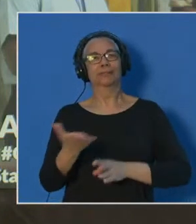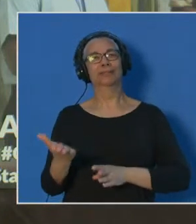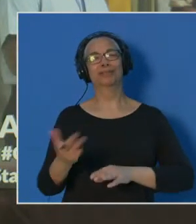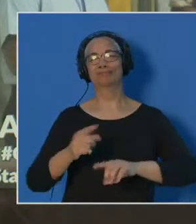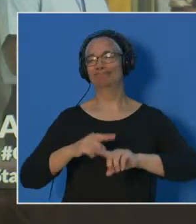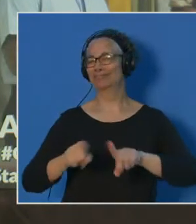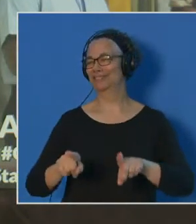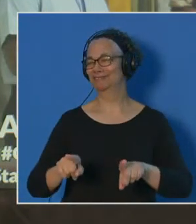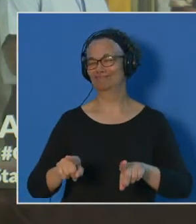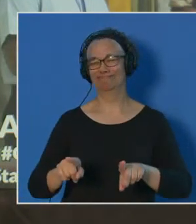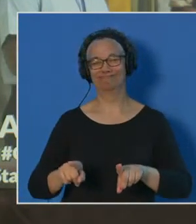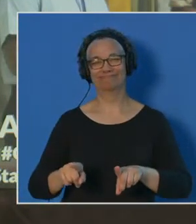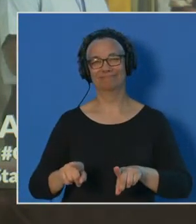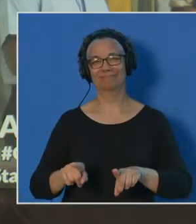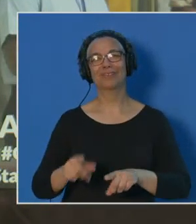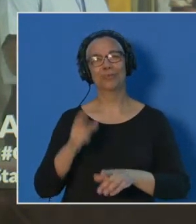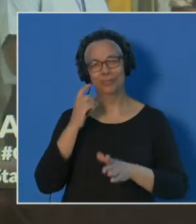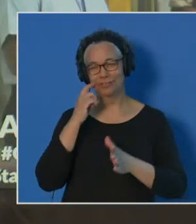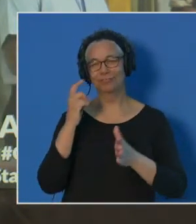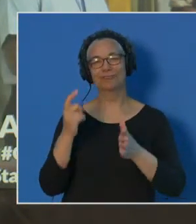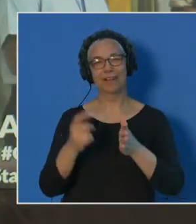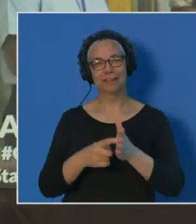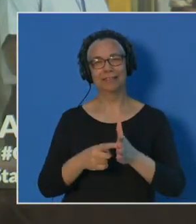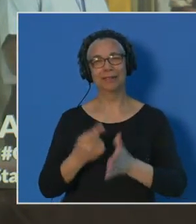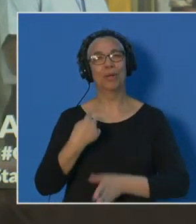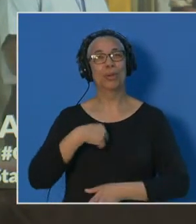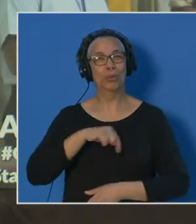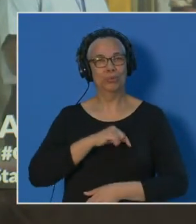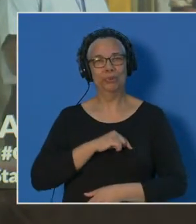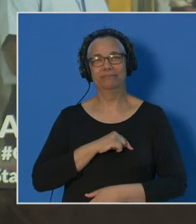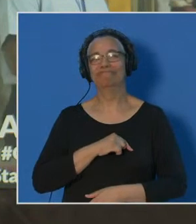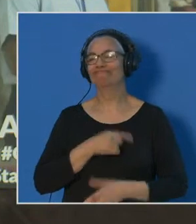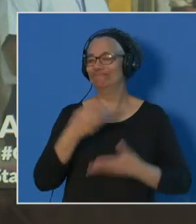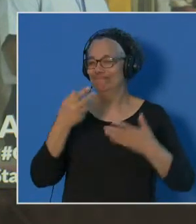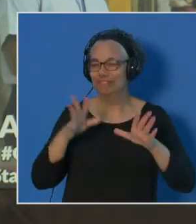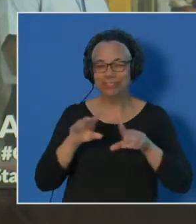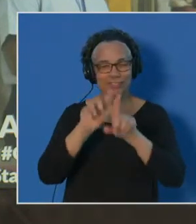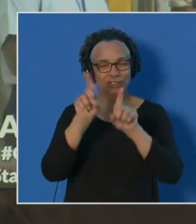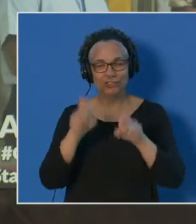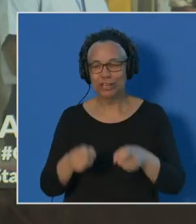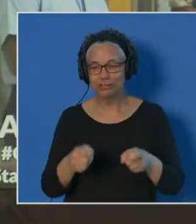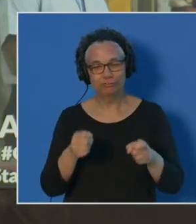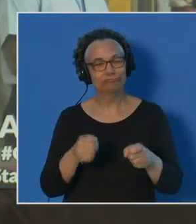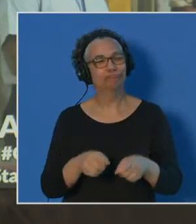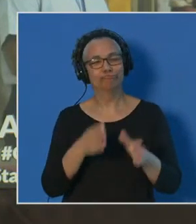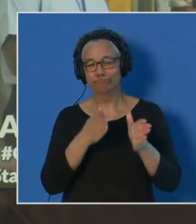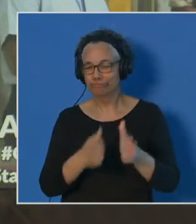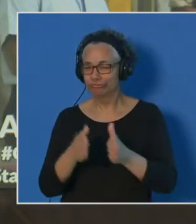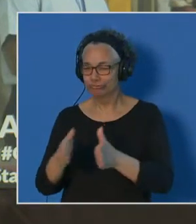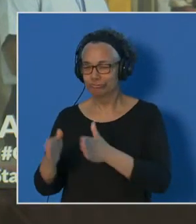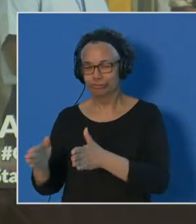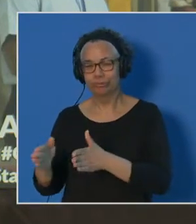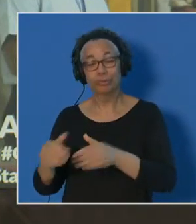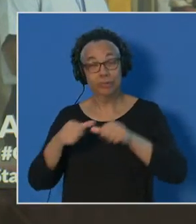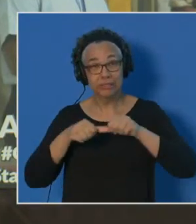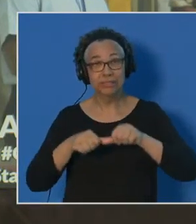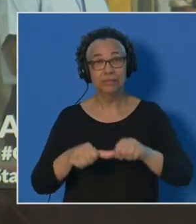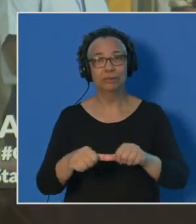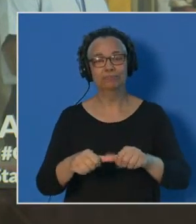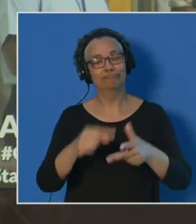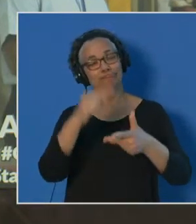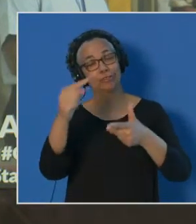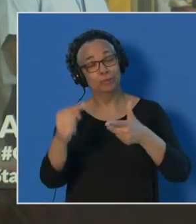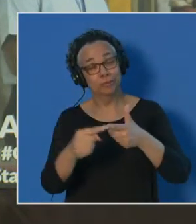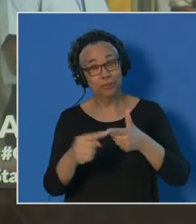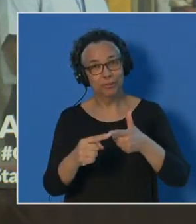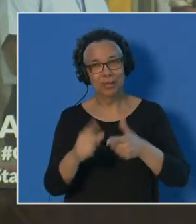should recognize, number one, we have gone through this testing regime and we're going to continue to go through this test regime. And number two,